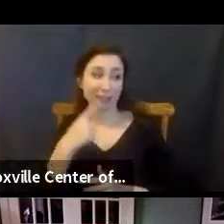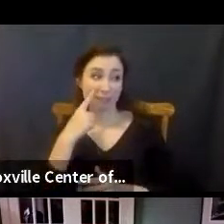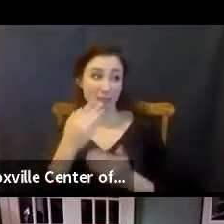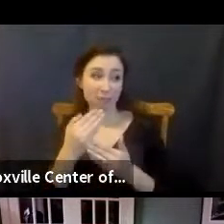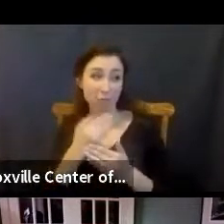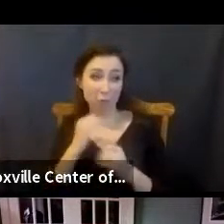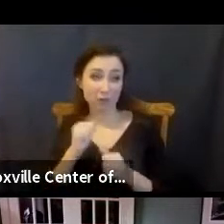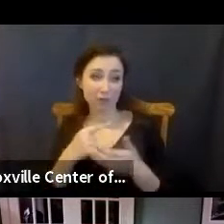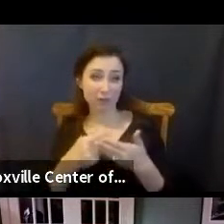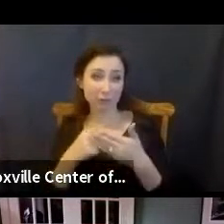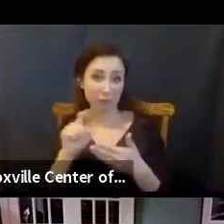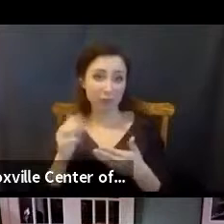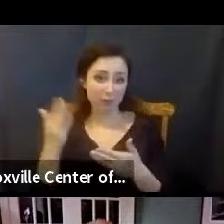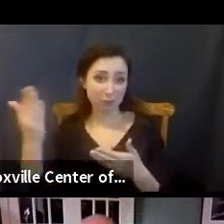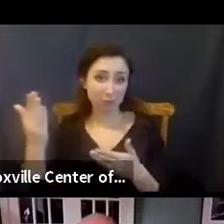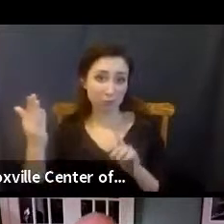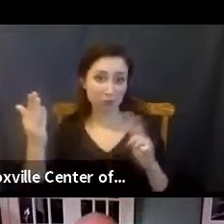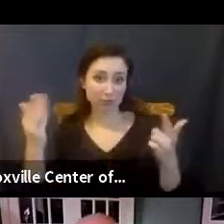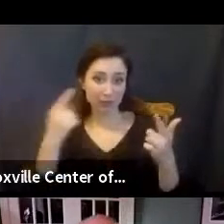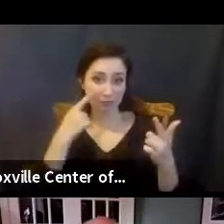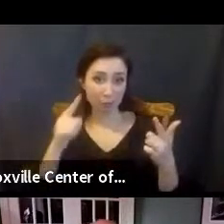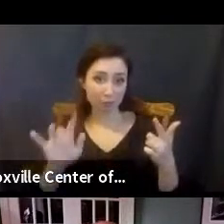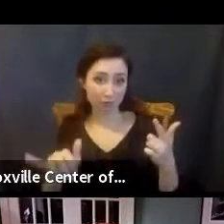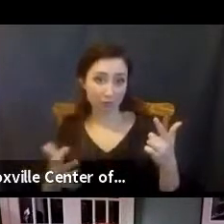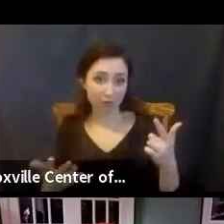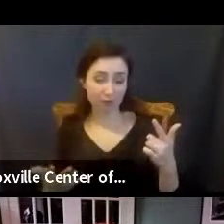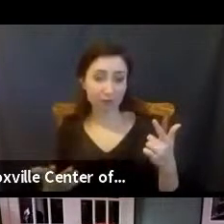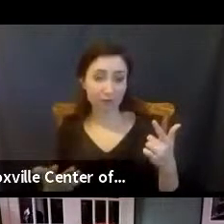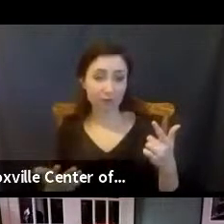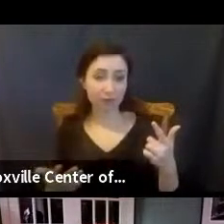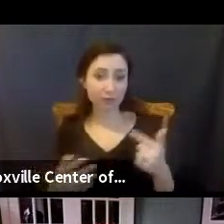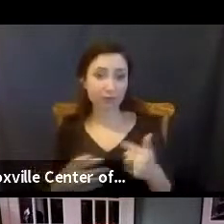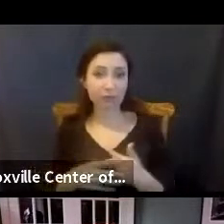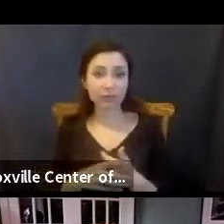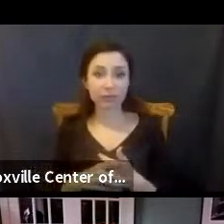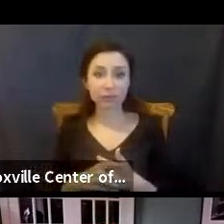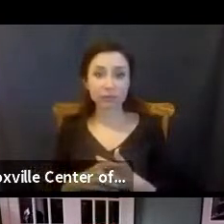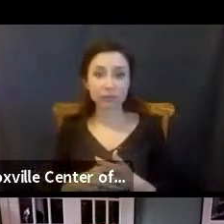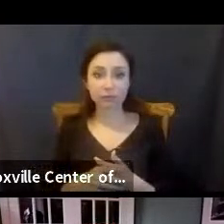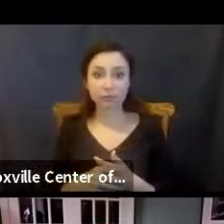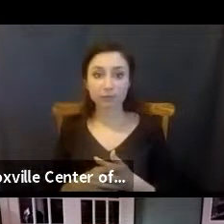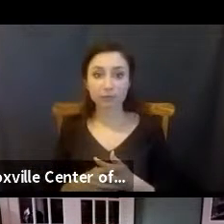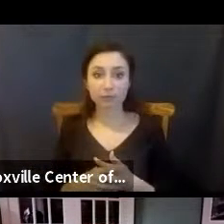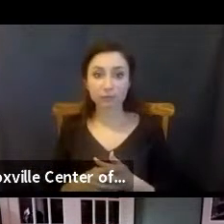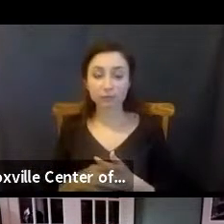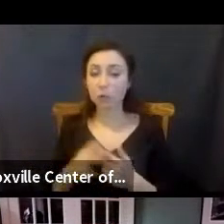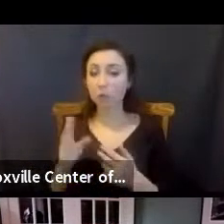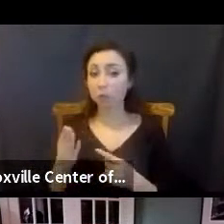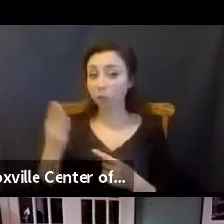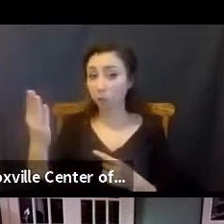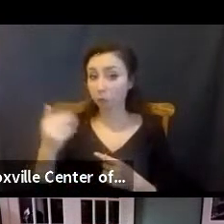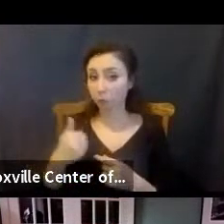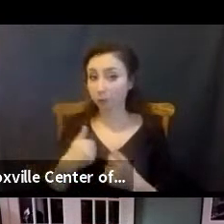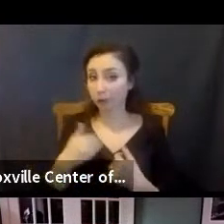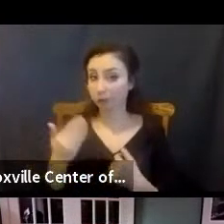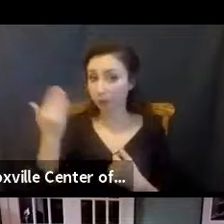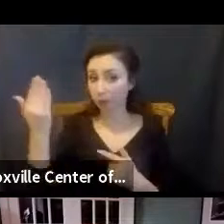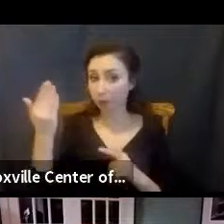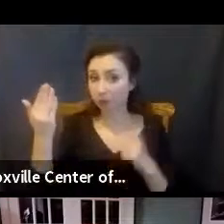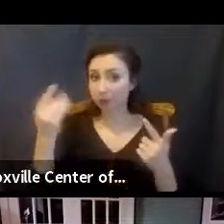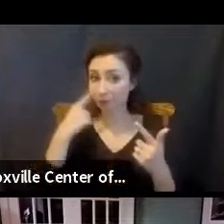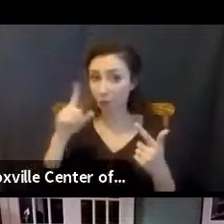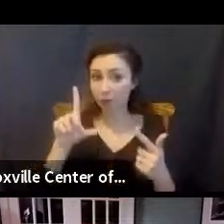a motion and a second on the floor. So it's been proposed. Do we have a motion or a second